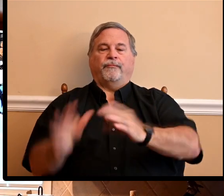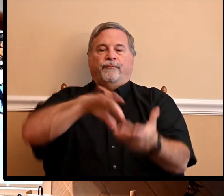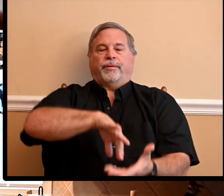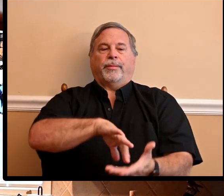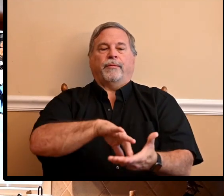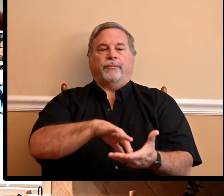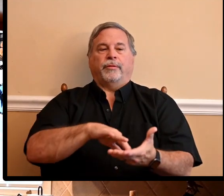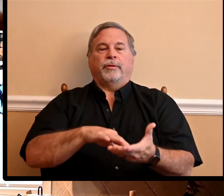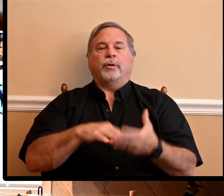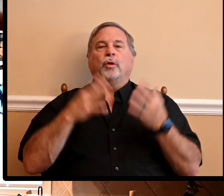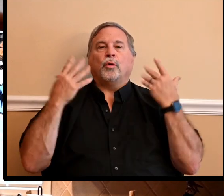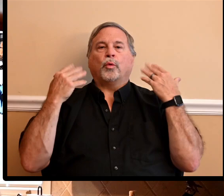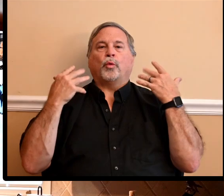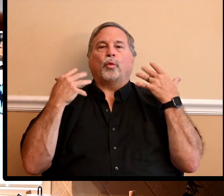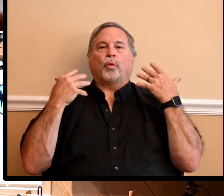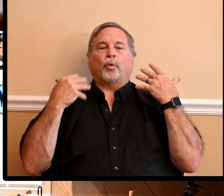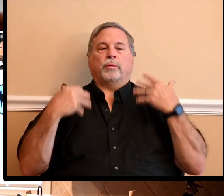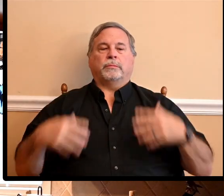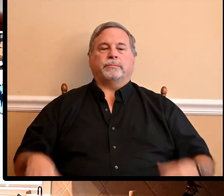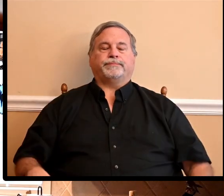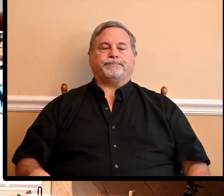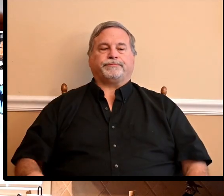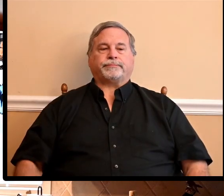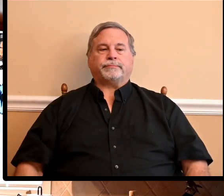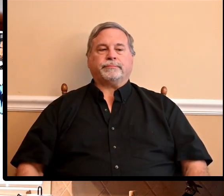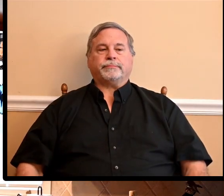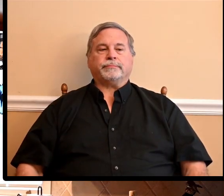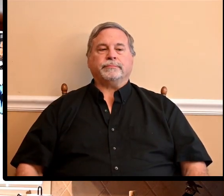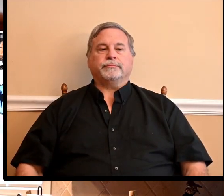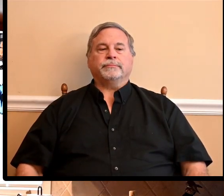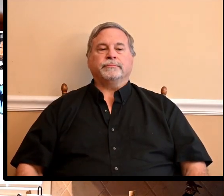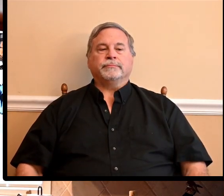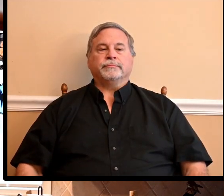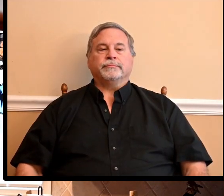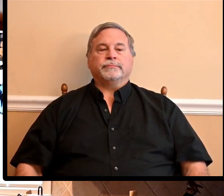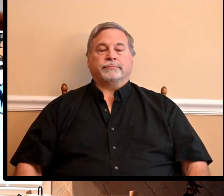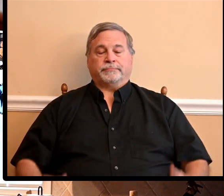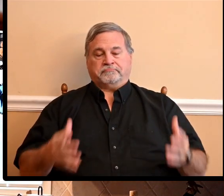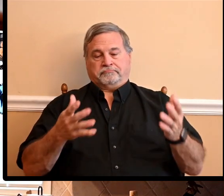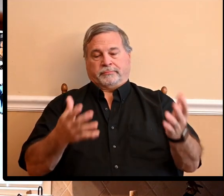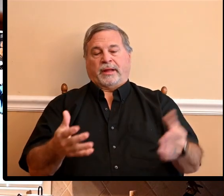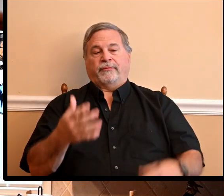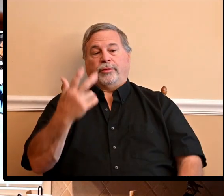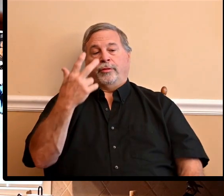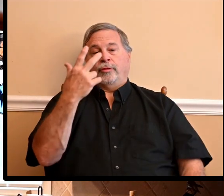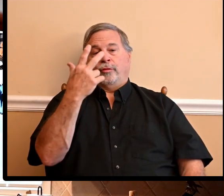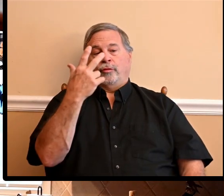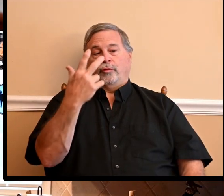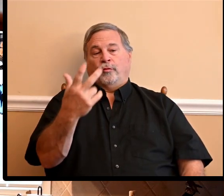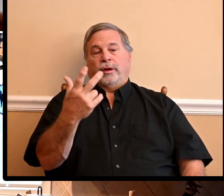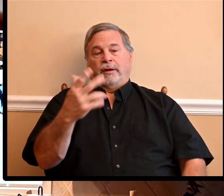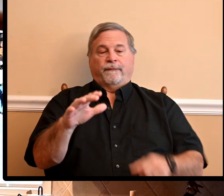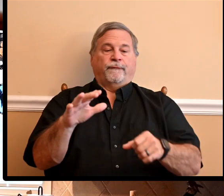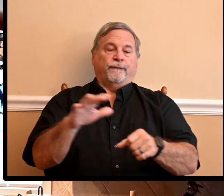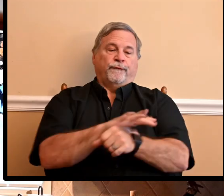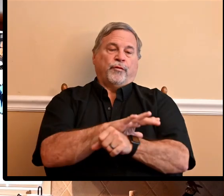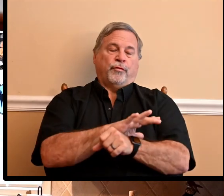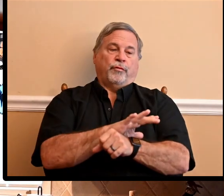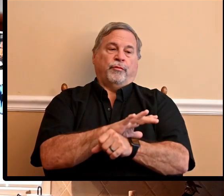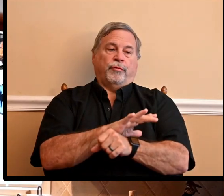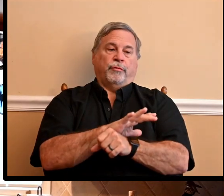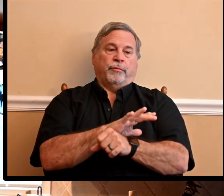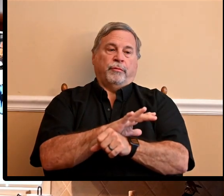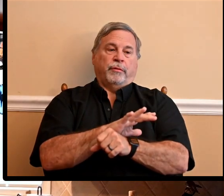And then we're going to flip this over and let it cool. So there we actually have